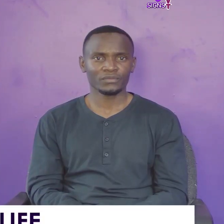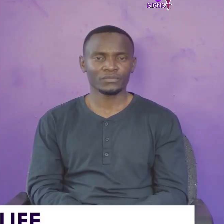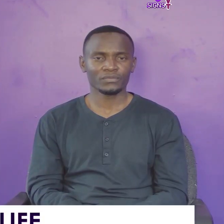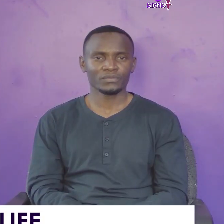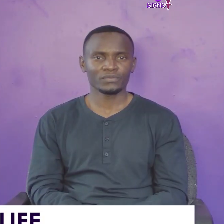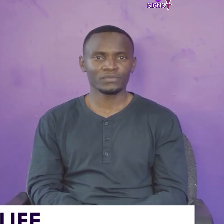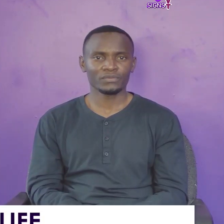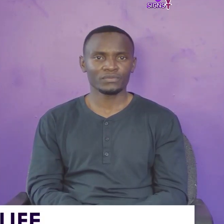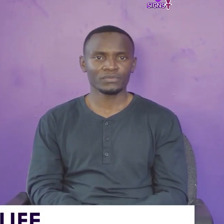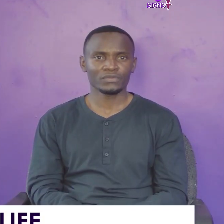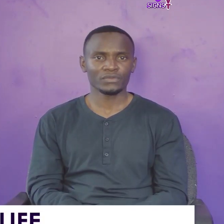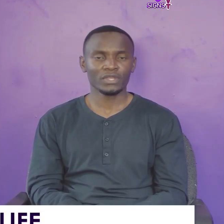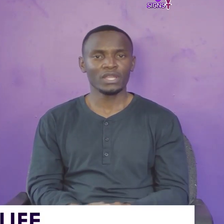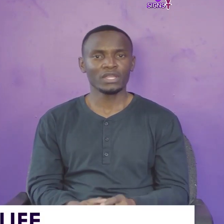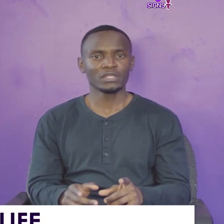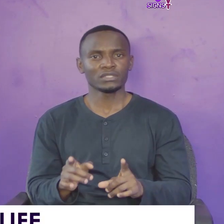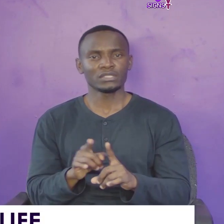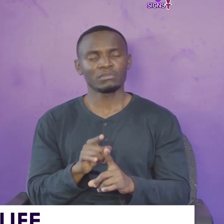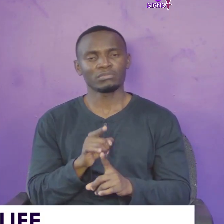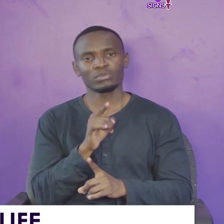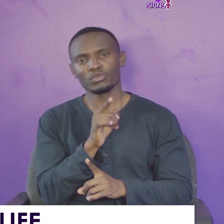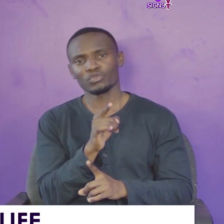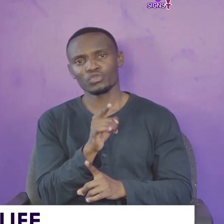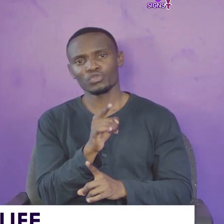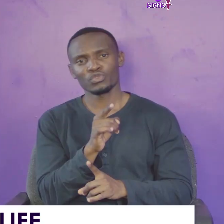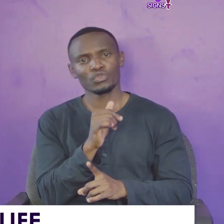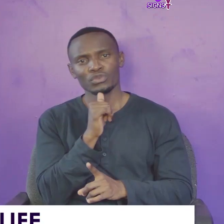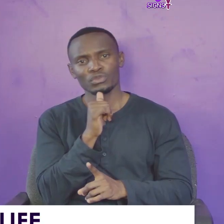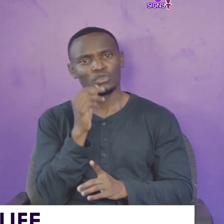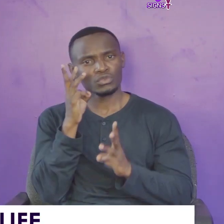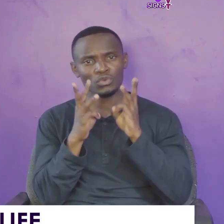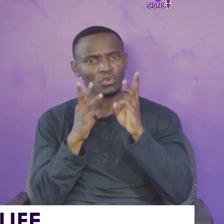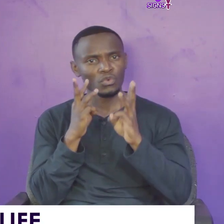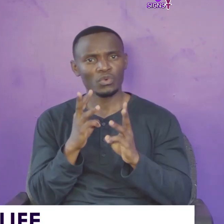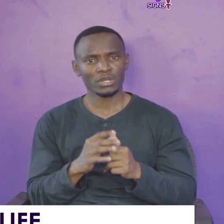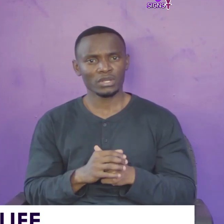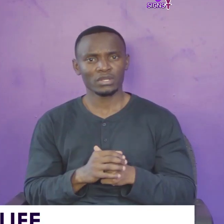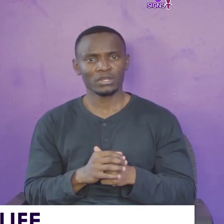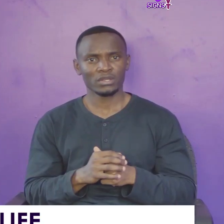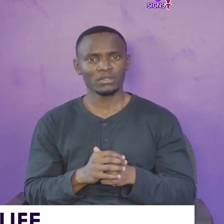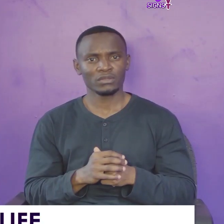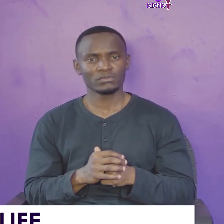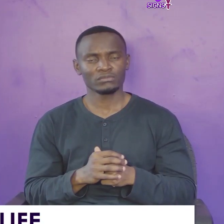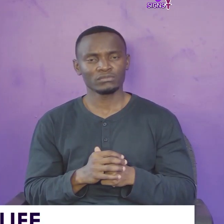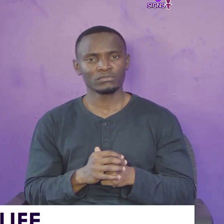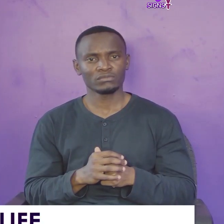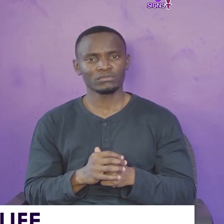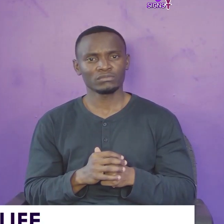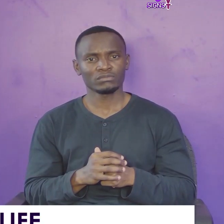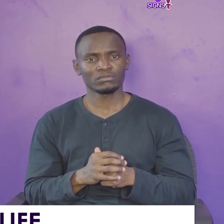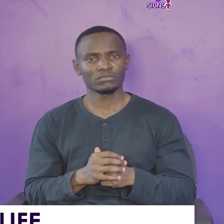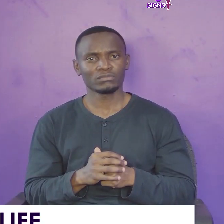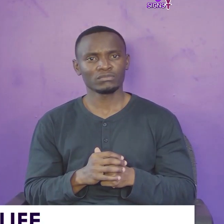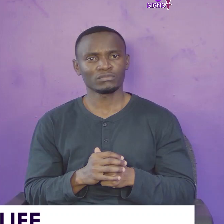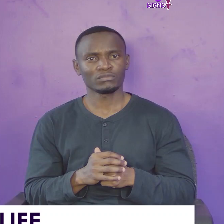sign language interpreter, is able to get this. To catch up. Yeah. Are you not worried with the amount